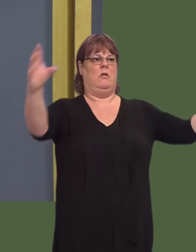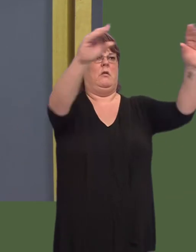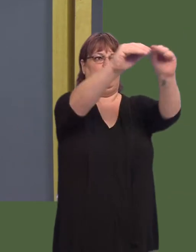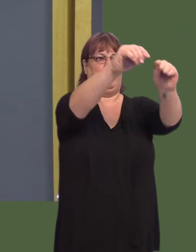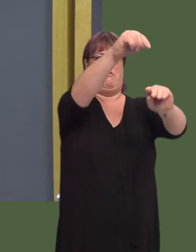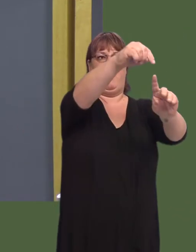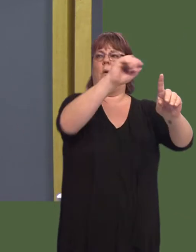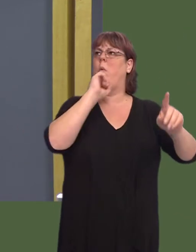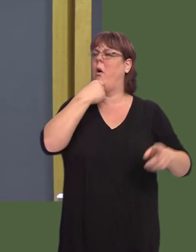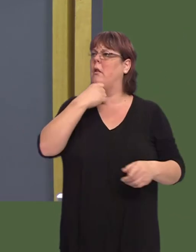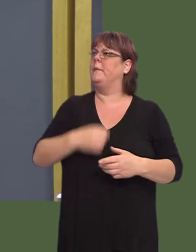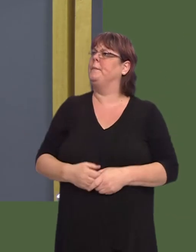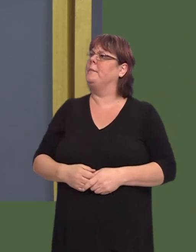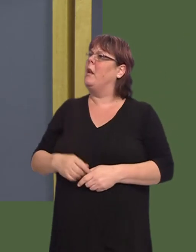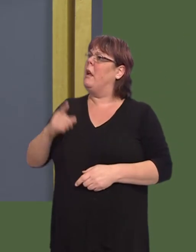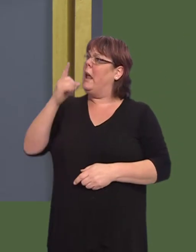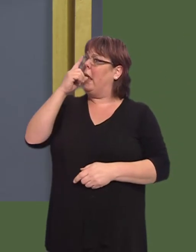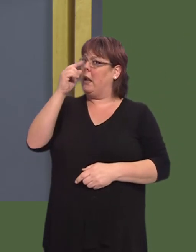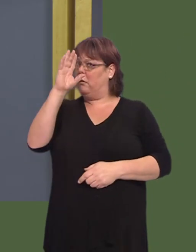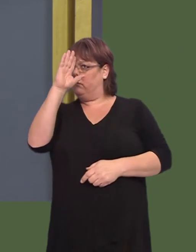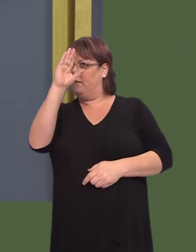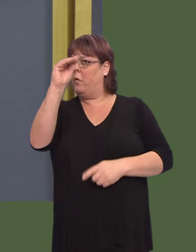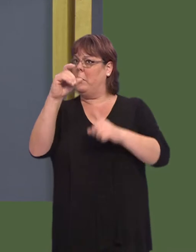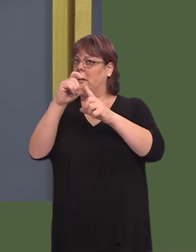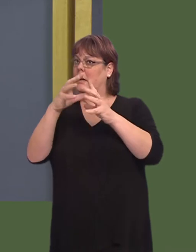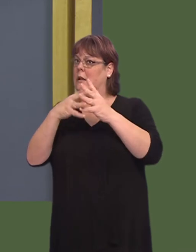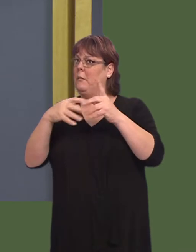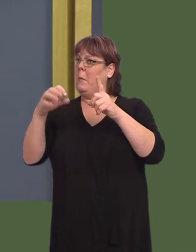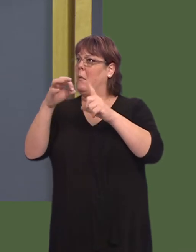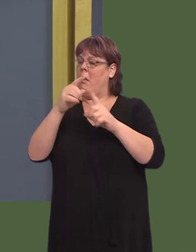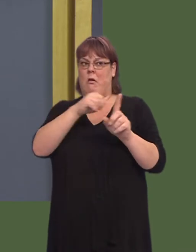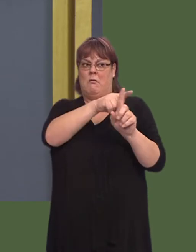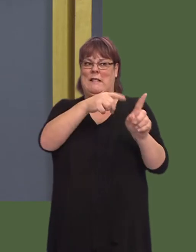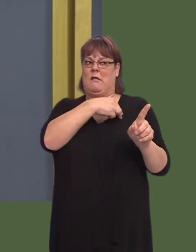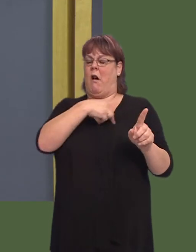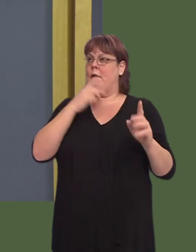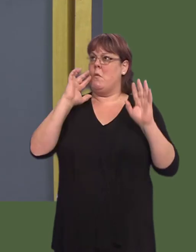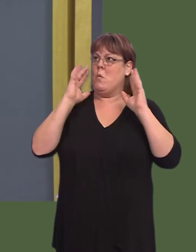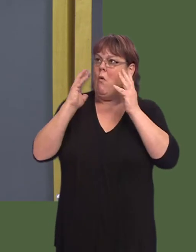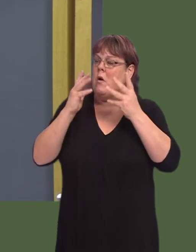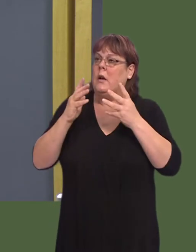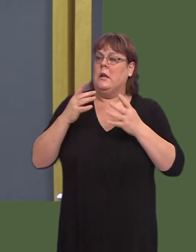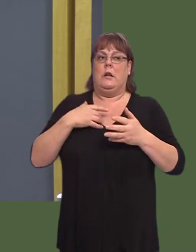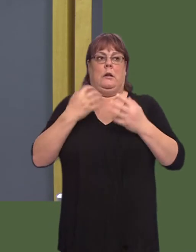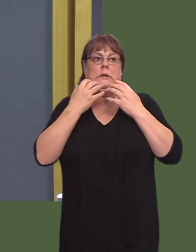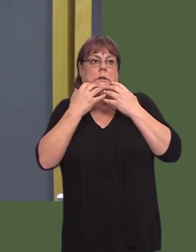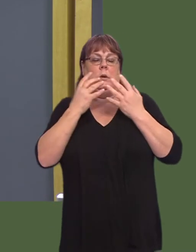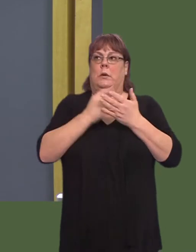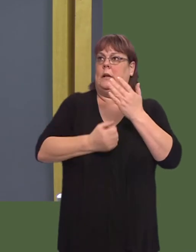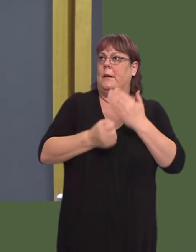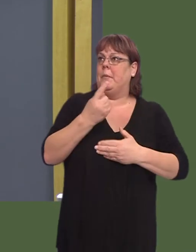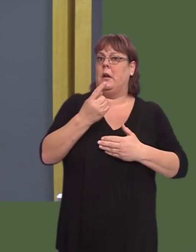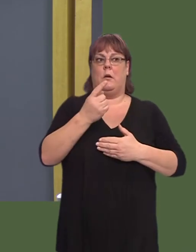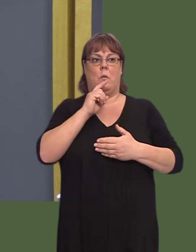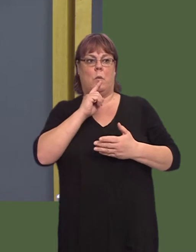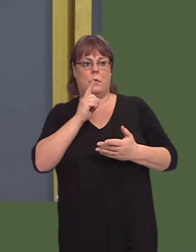their concerns are conveyed to the DWP so that they're not left into this feeling of uncertainty about not knowing what's